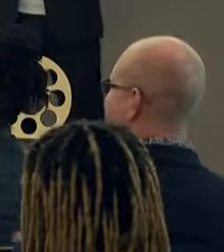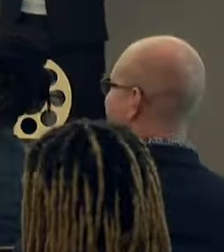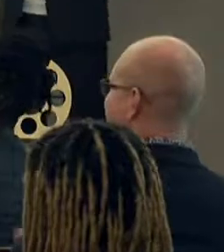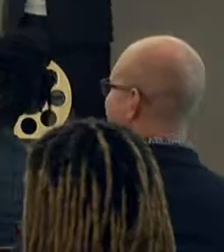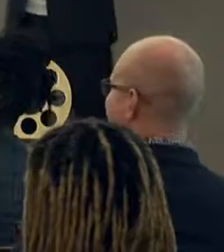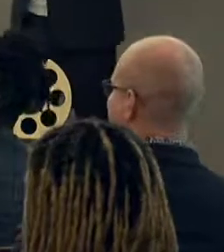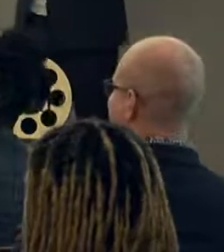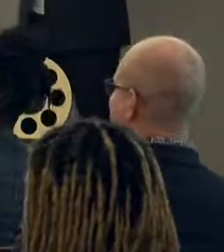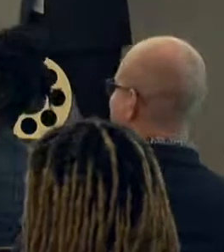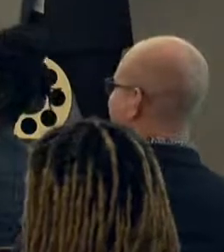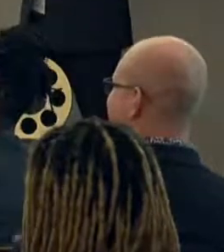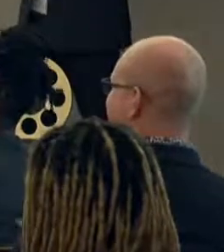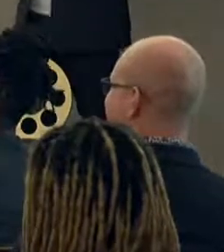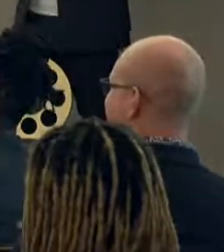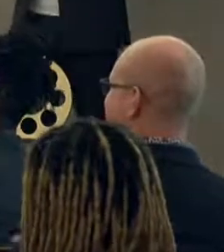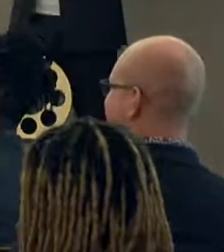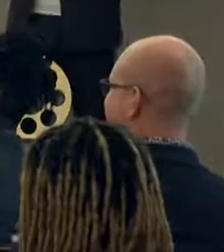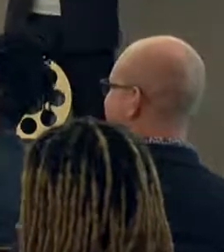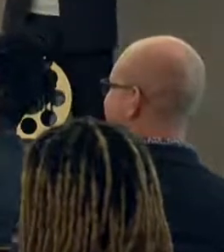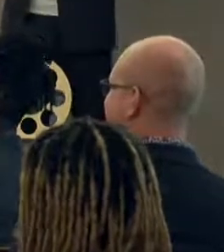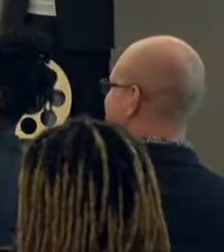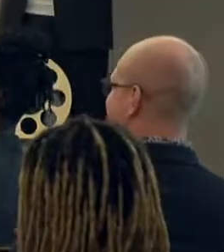Isis Arabay.